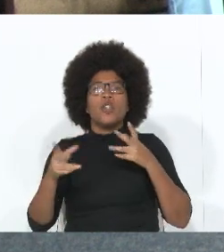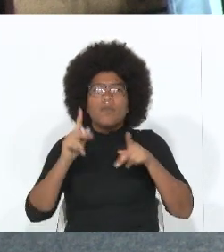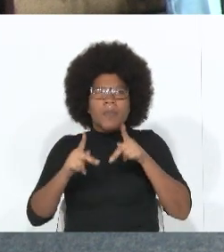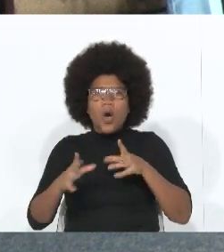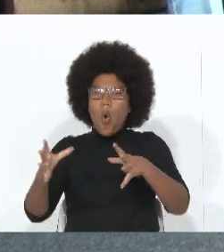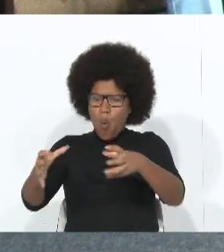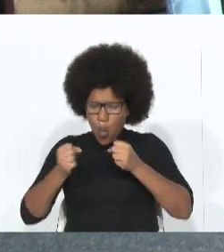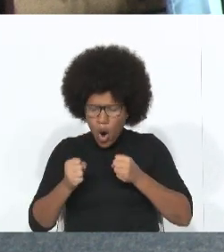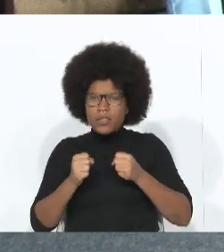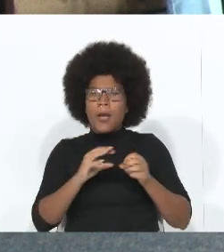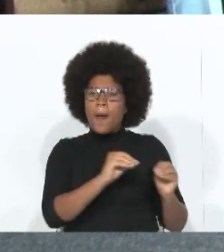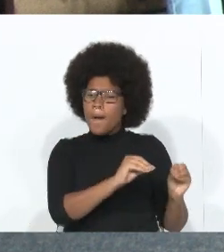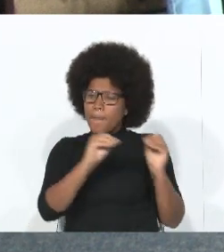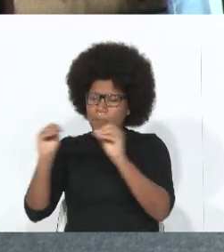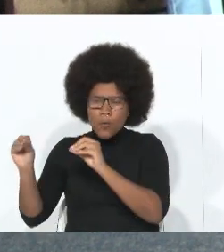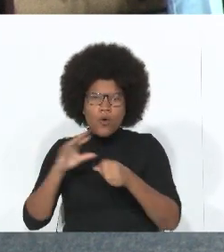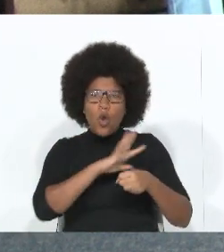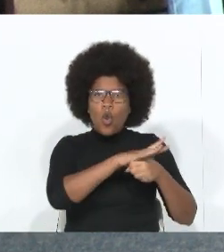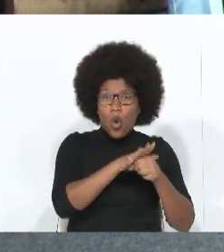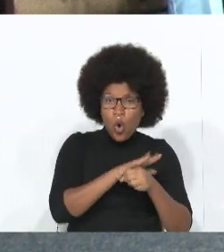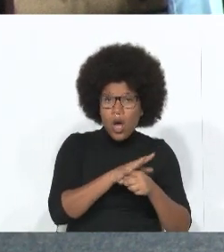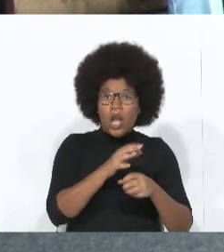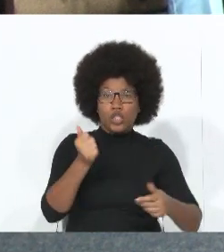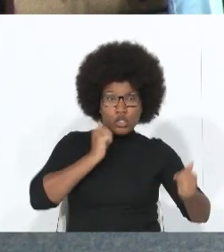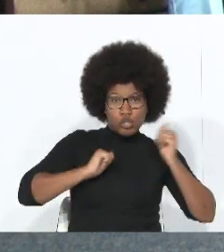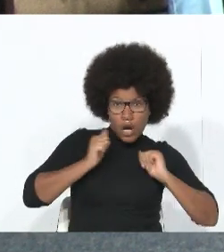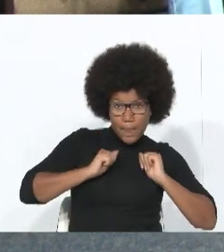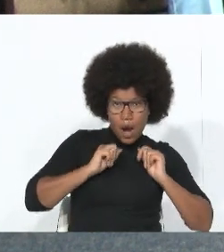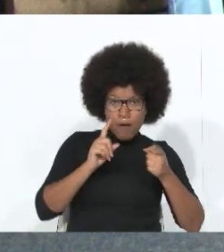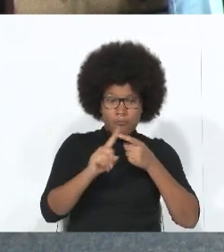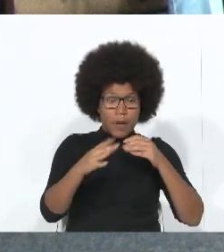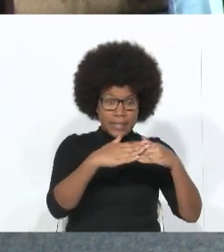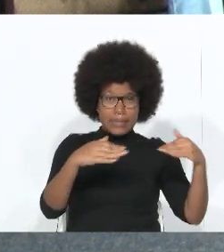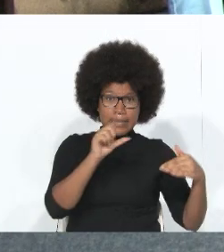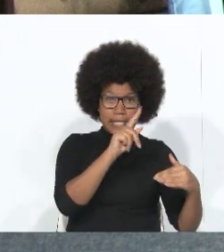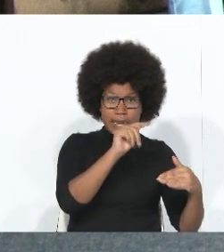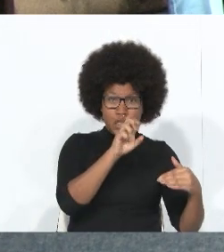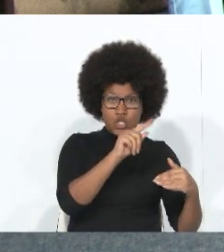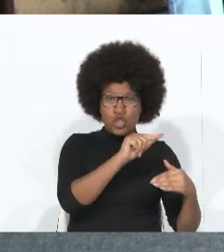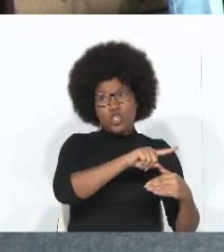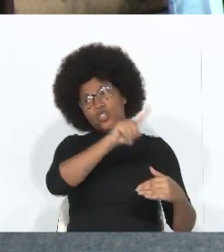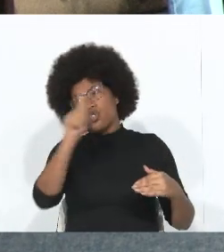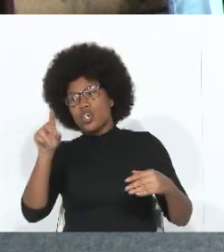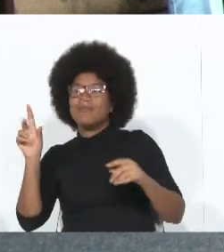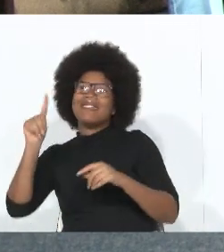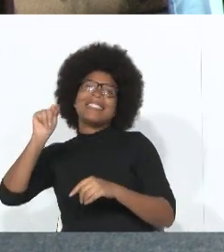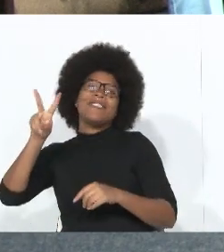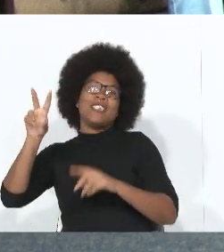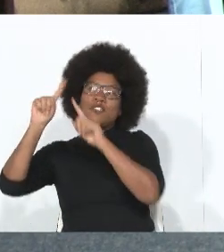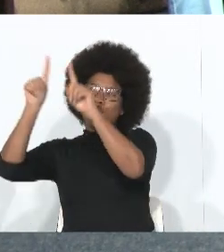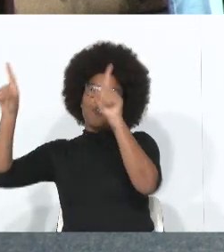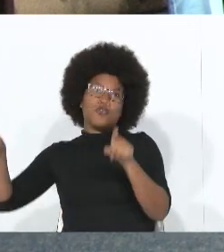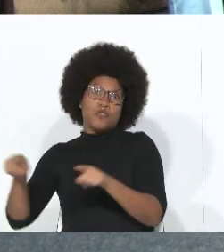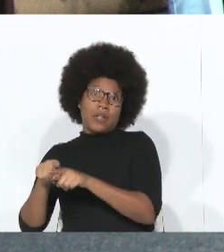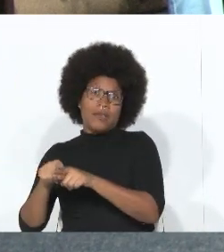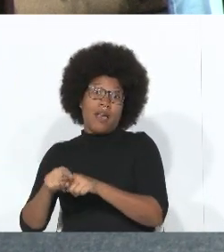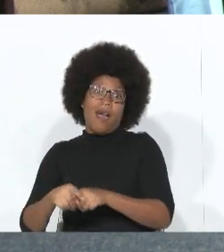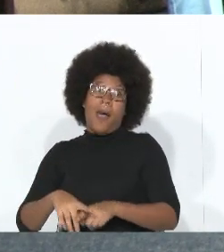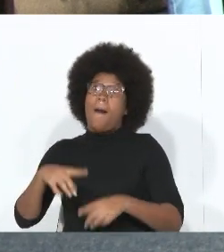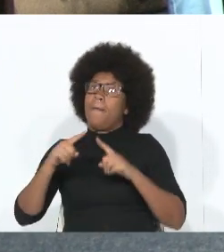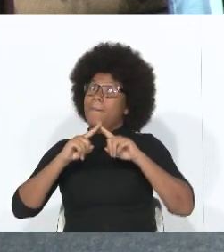moving local theater towards from stage to screen. However, with the onset of that